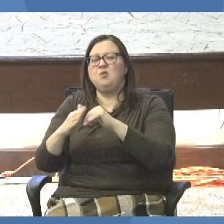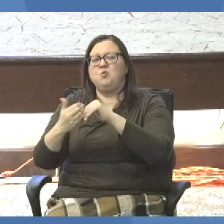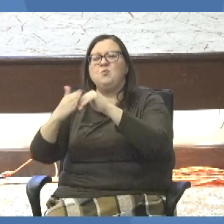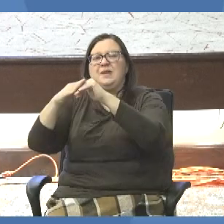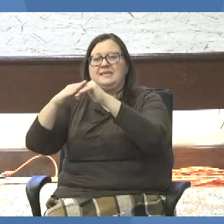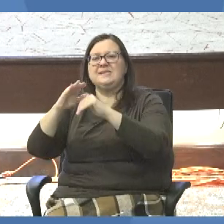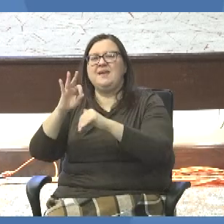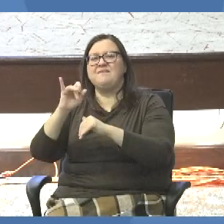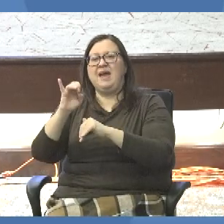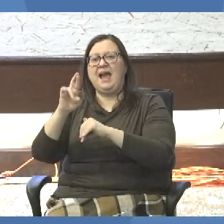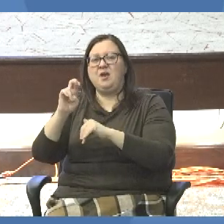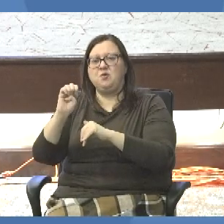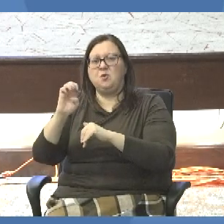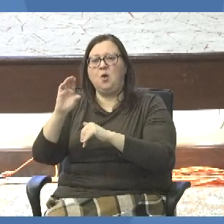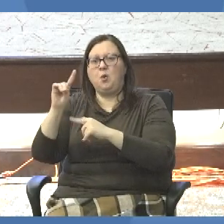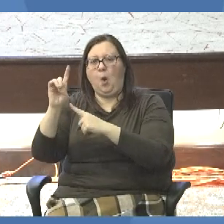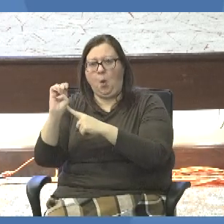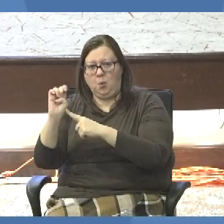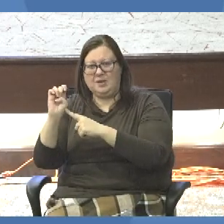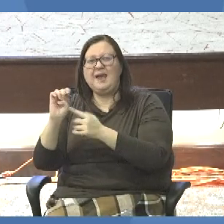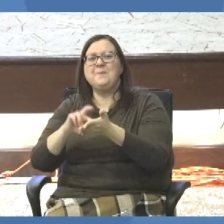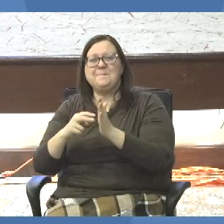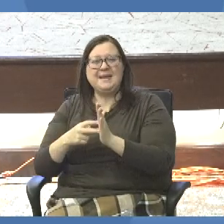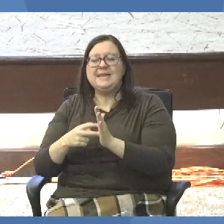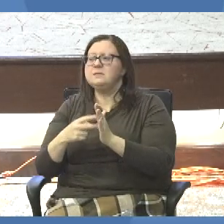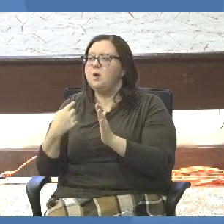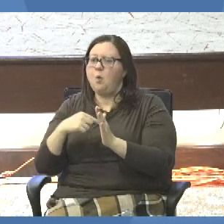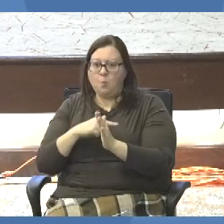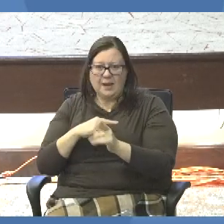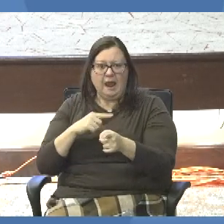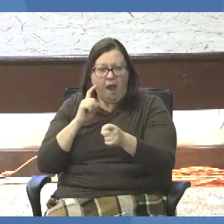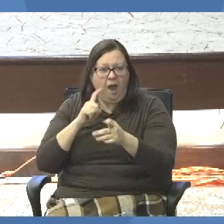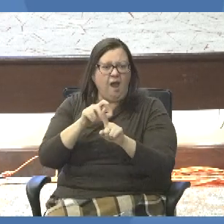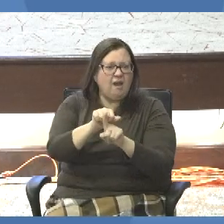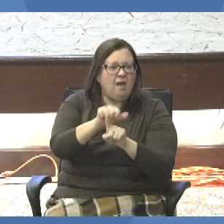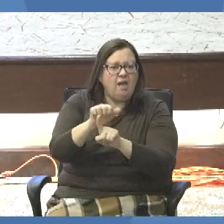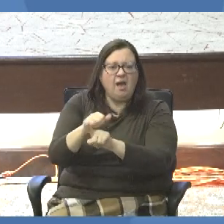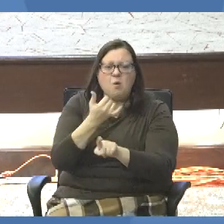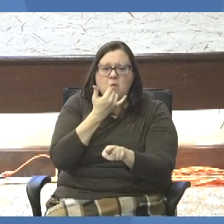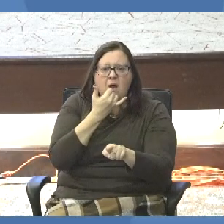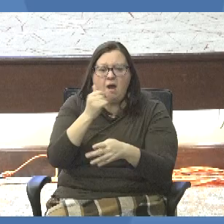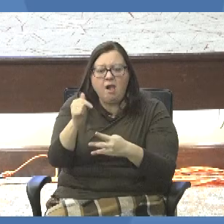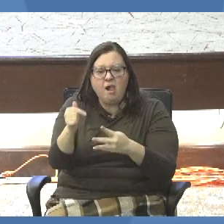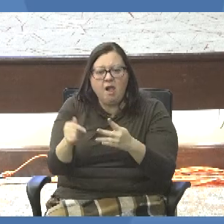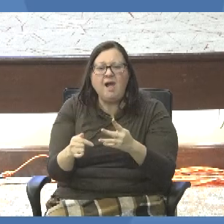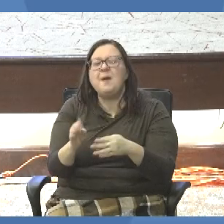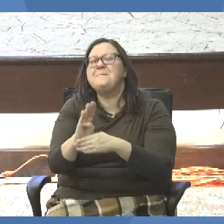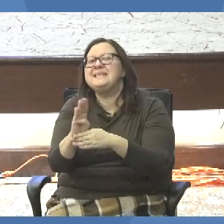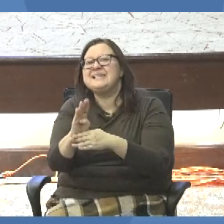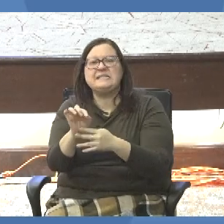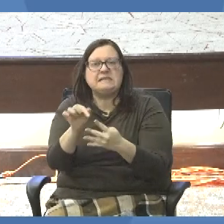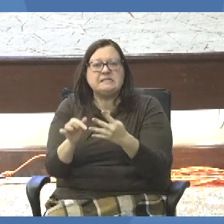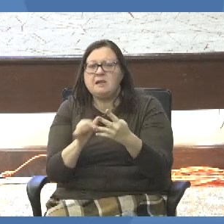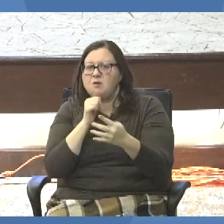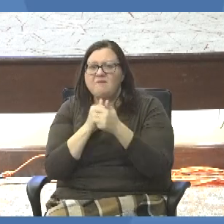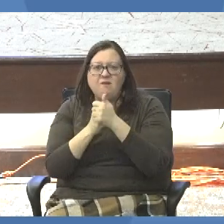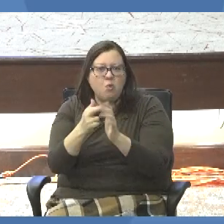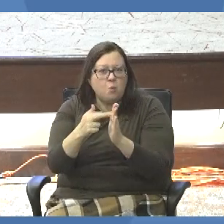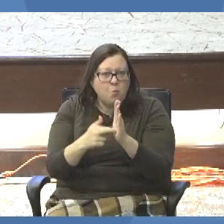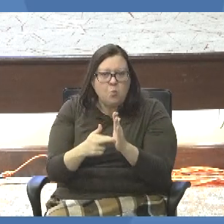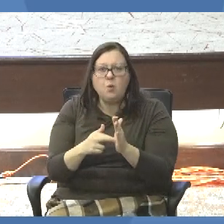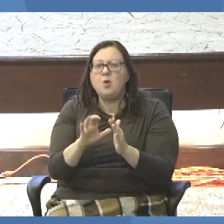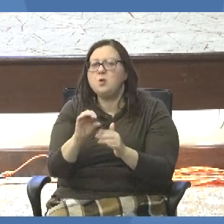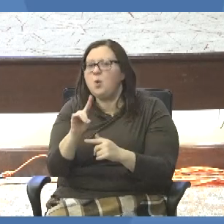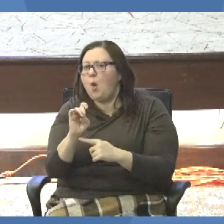code enforcement, and so we certainly always lead with education and working collaboratively with our business partners out there to make sure their systems are being